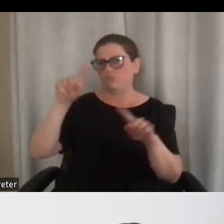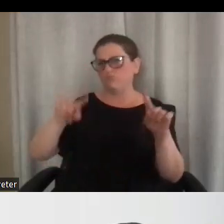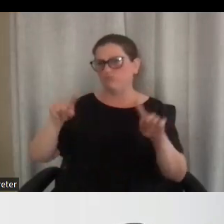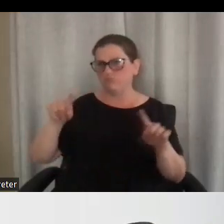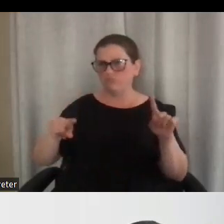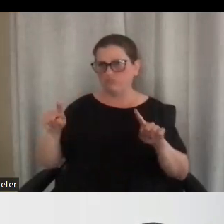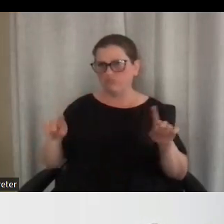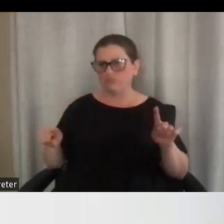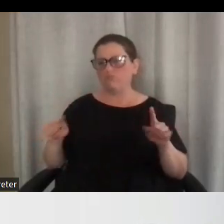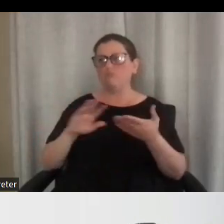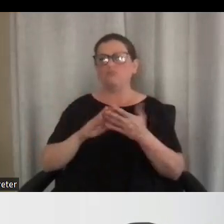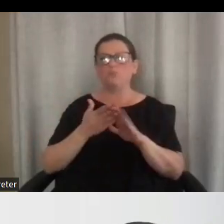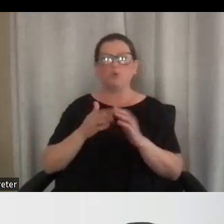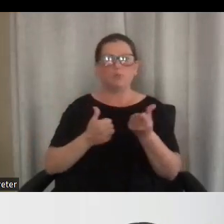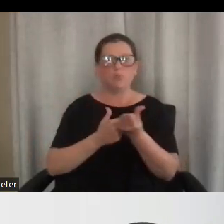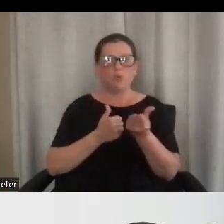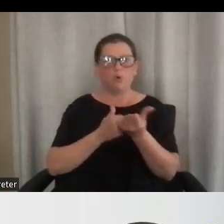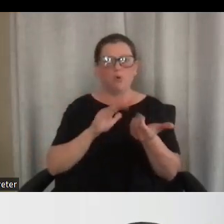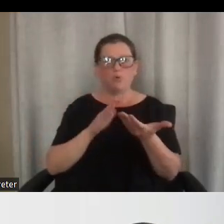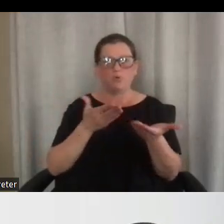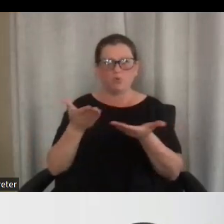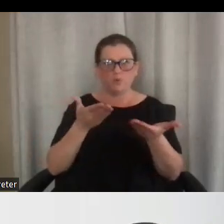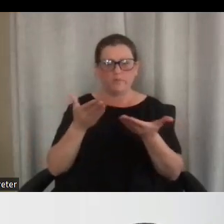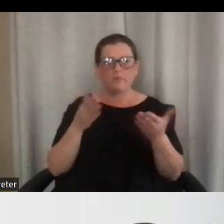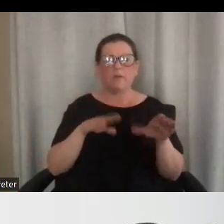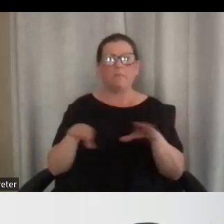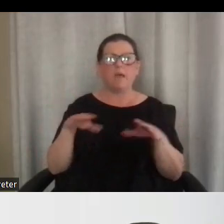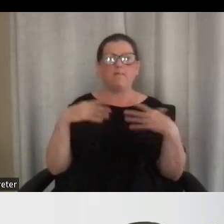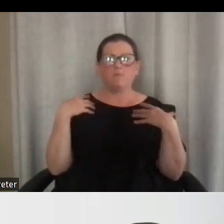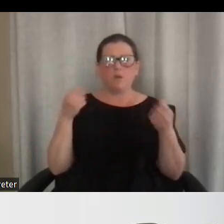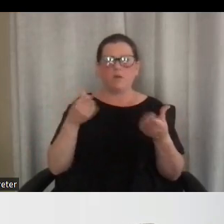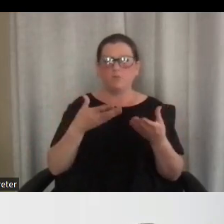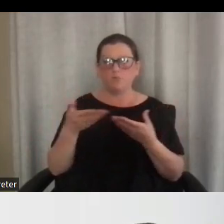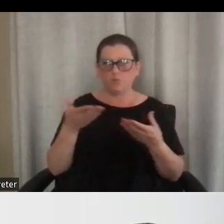of community support services, behavioral health support services,